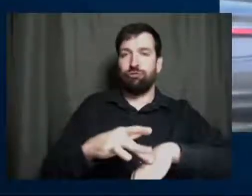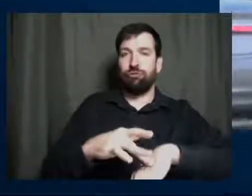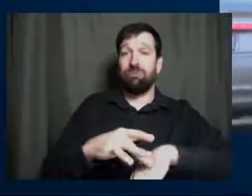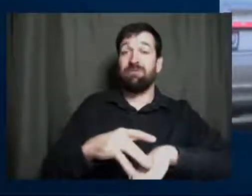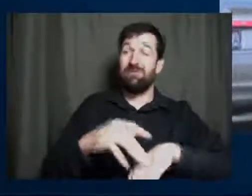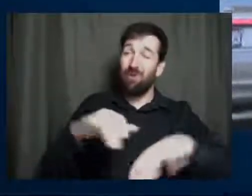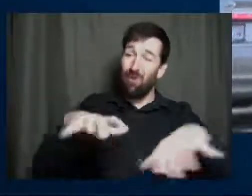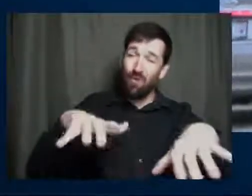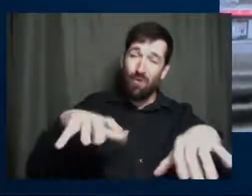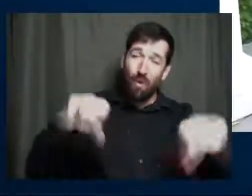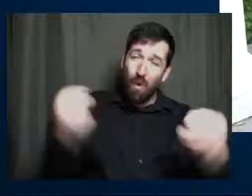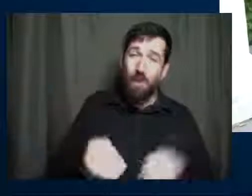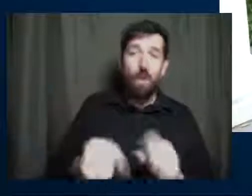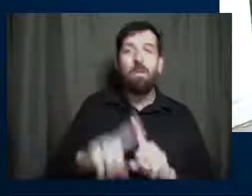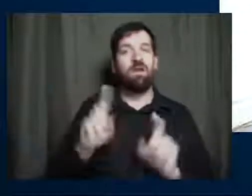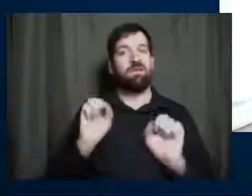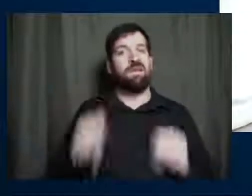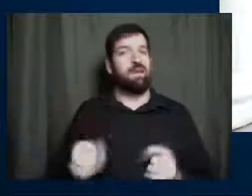cold, but it can burn.